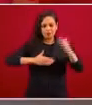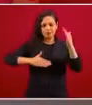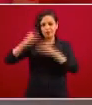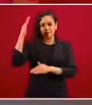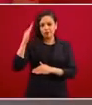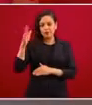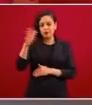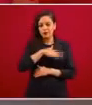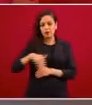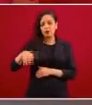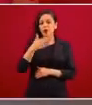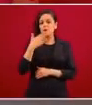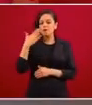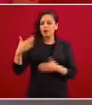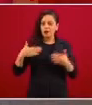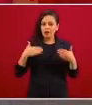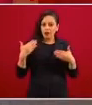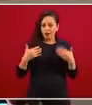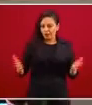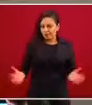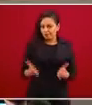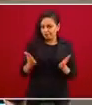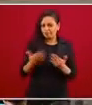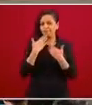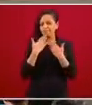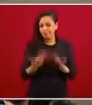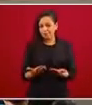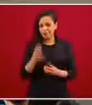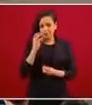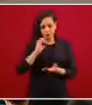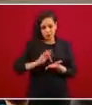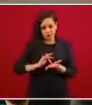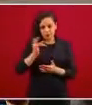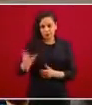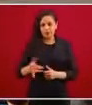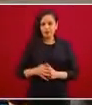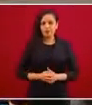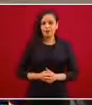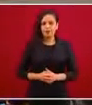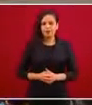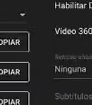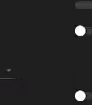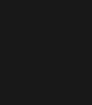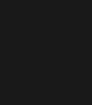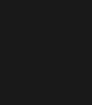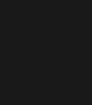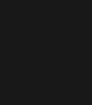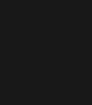go through them successfully if we maintain a calm spirit. Thank you very much.